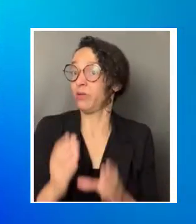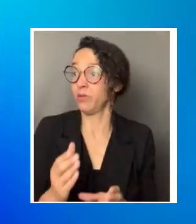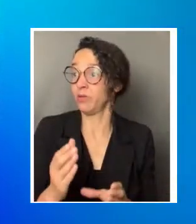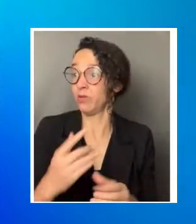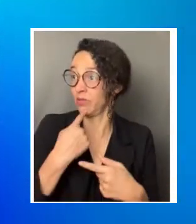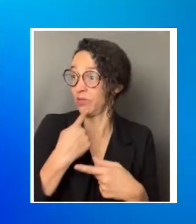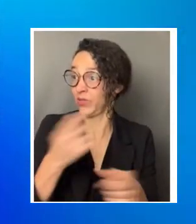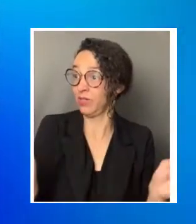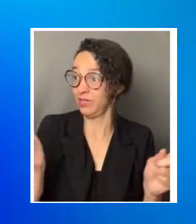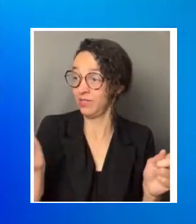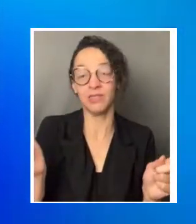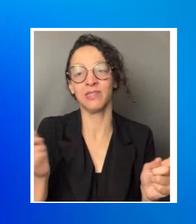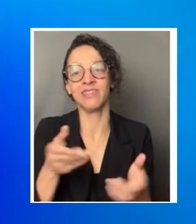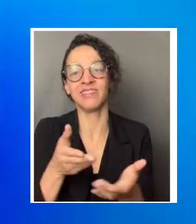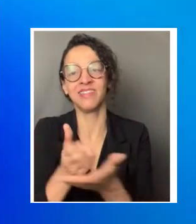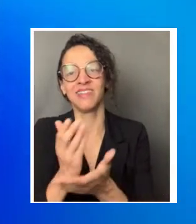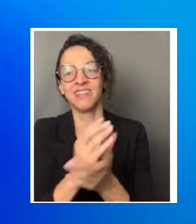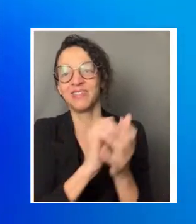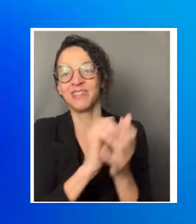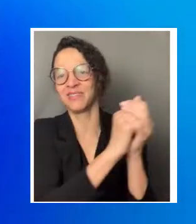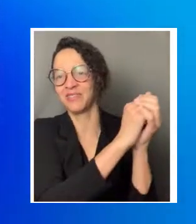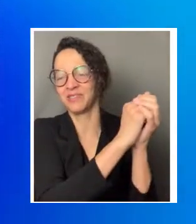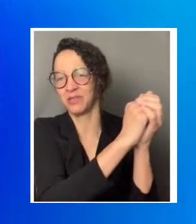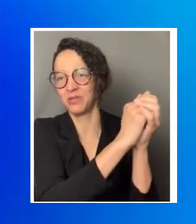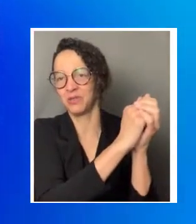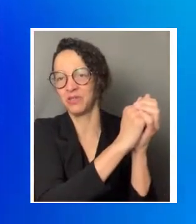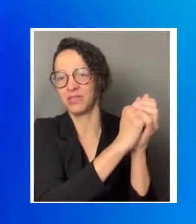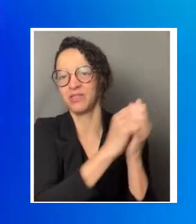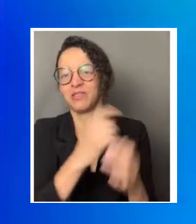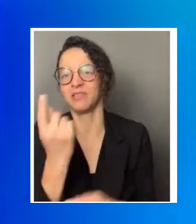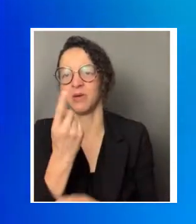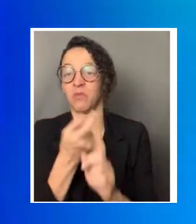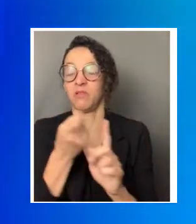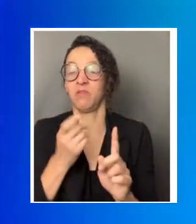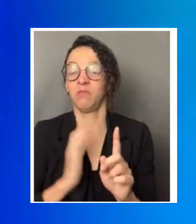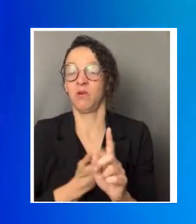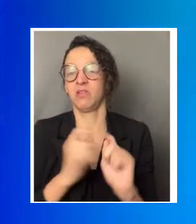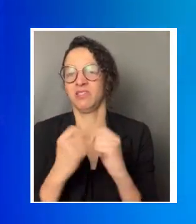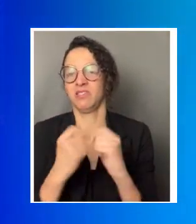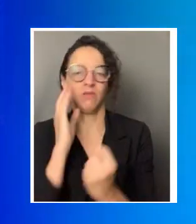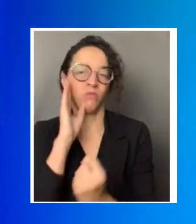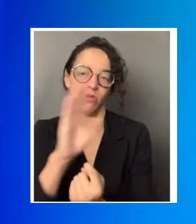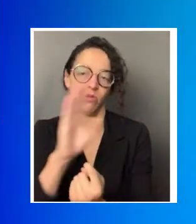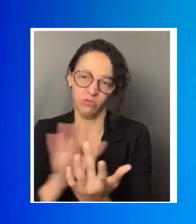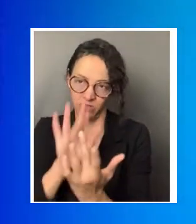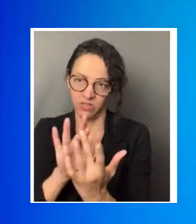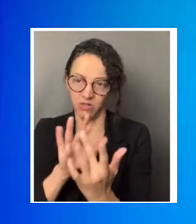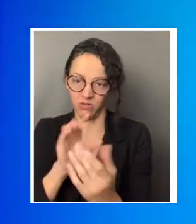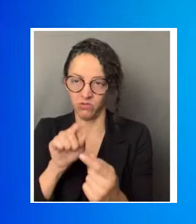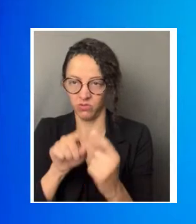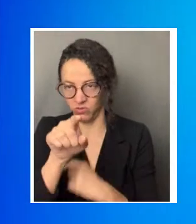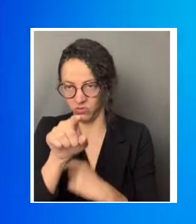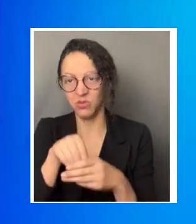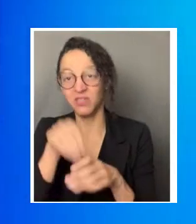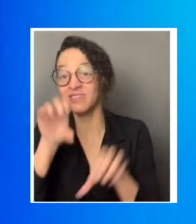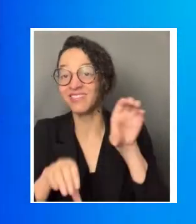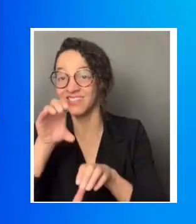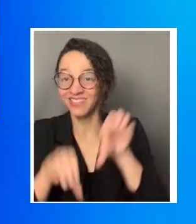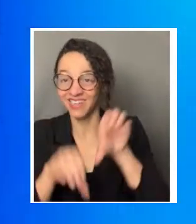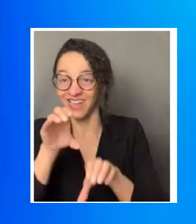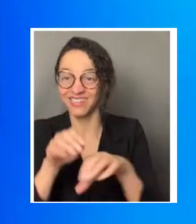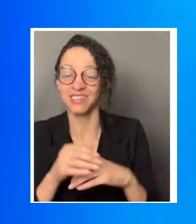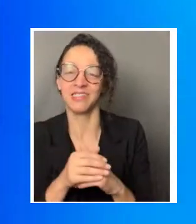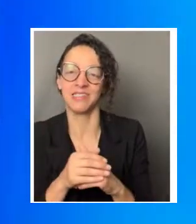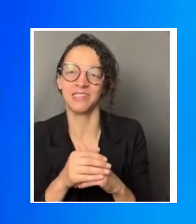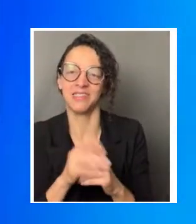All right, congratulations. Someone from our team will reach out to you in the chat to